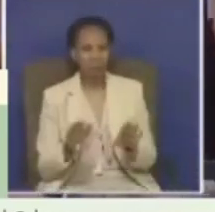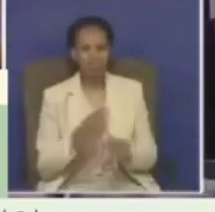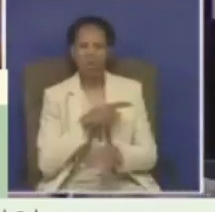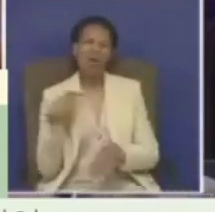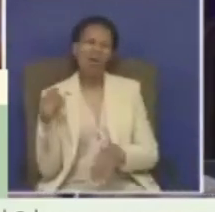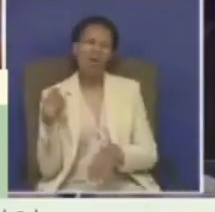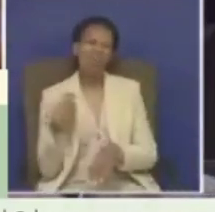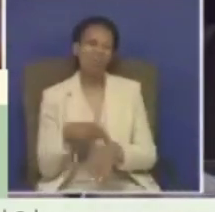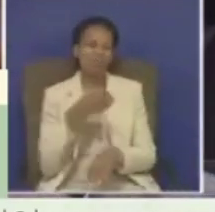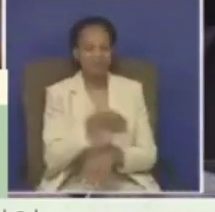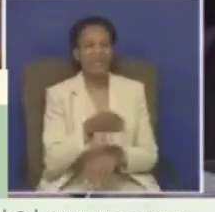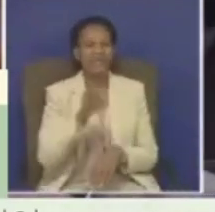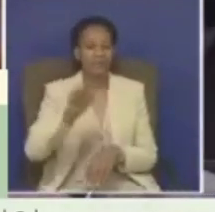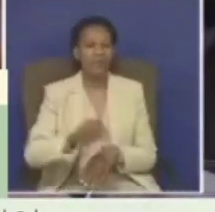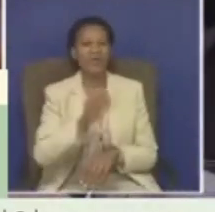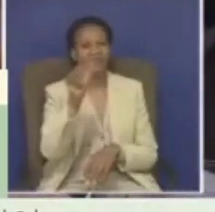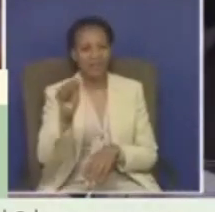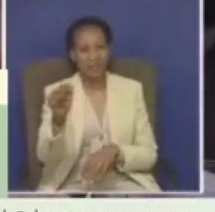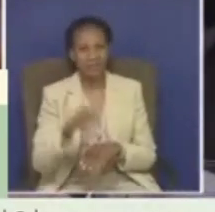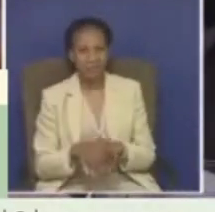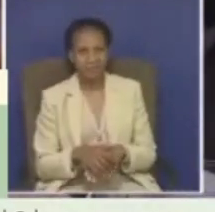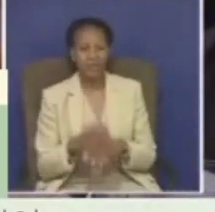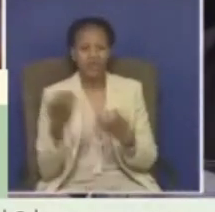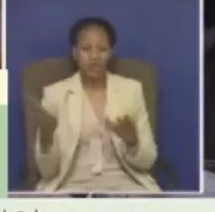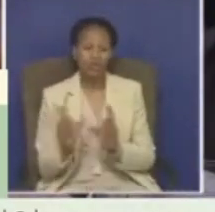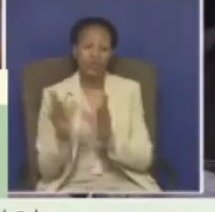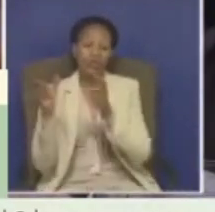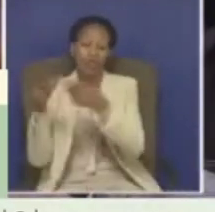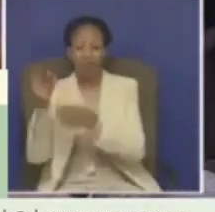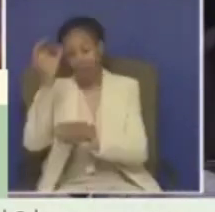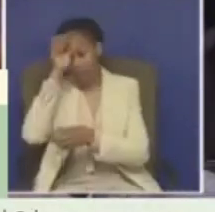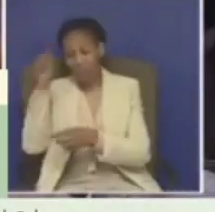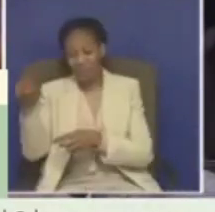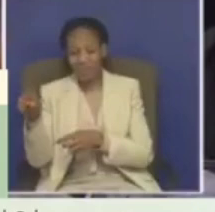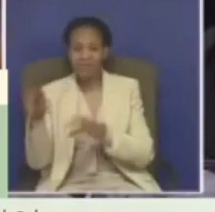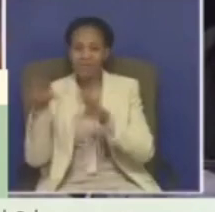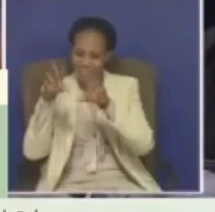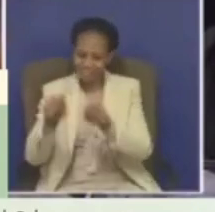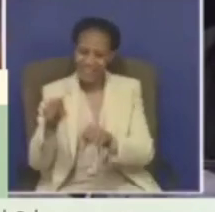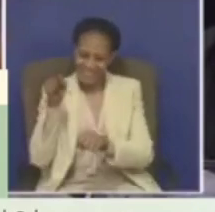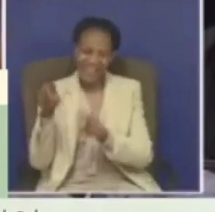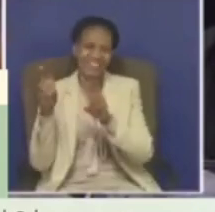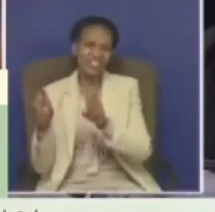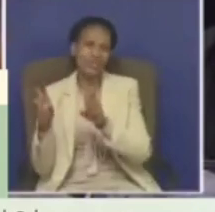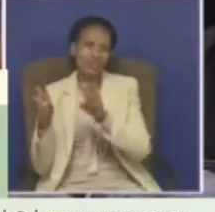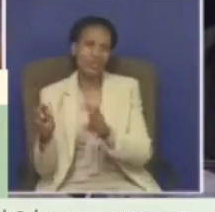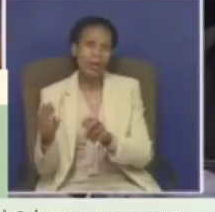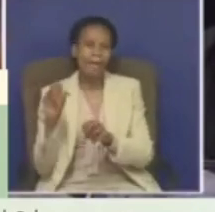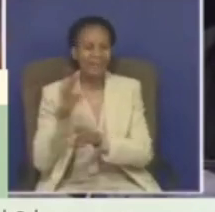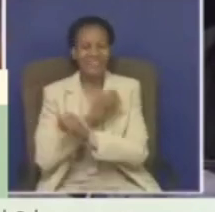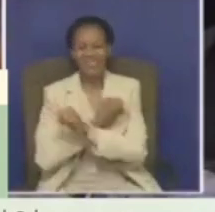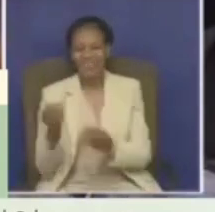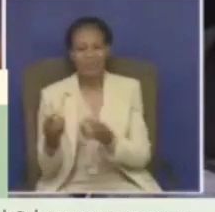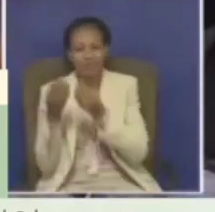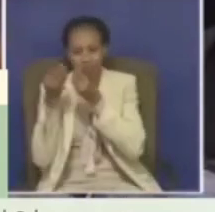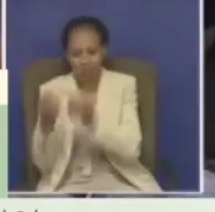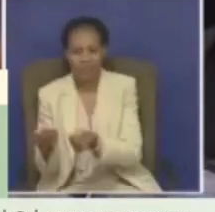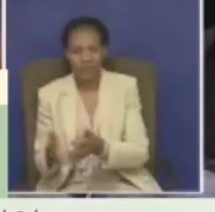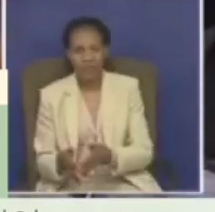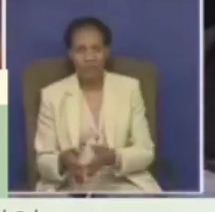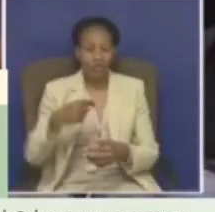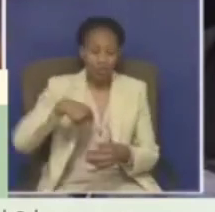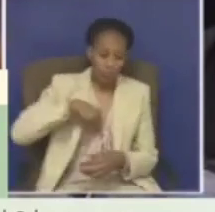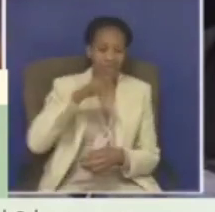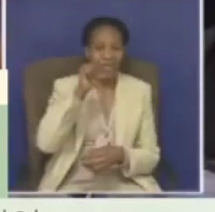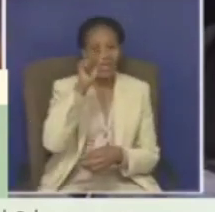longest time. And the Committee on Police has been seized with it, but without any tangible results. So we as